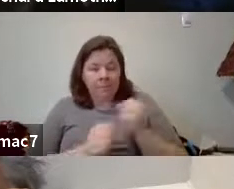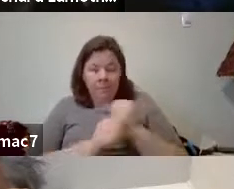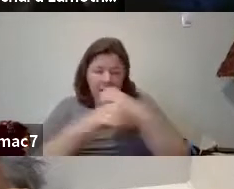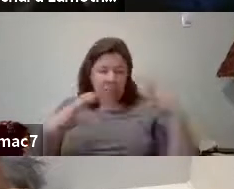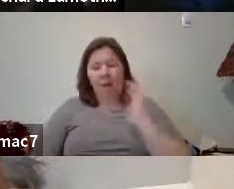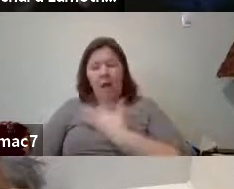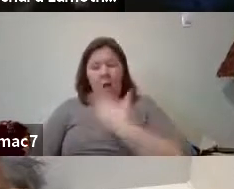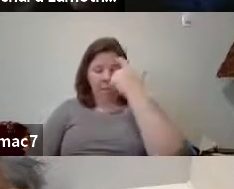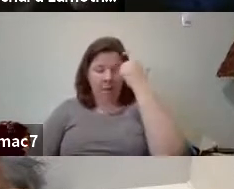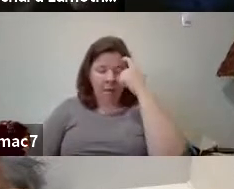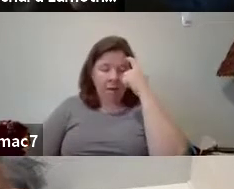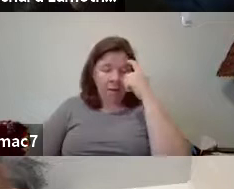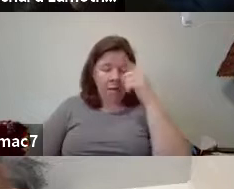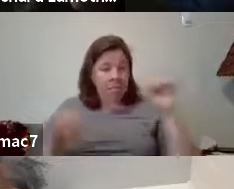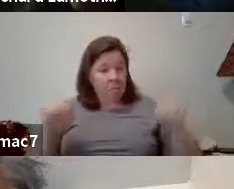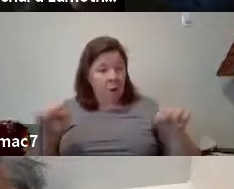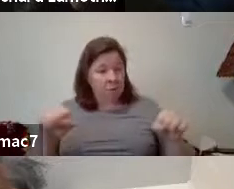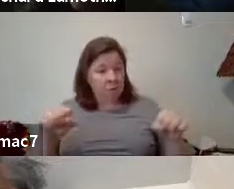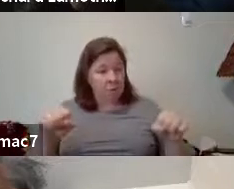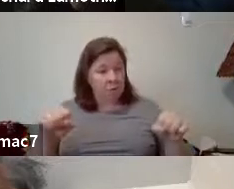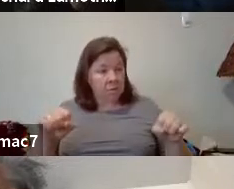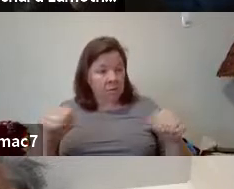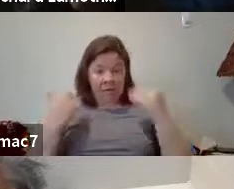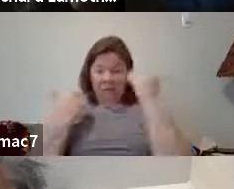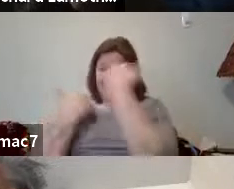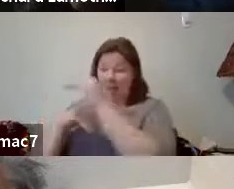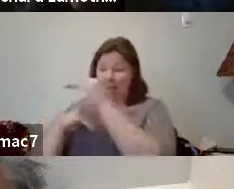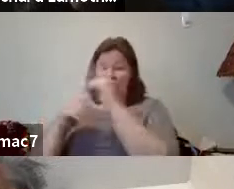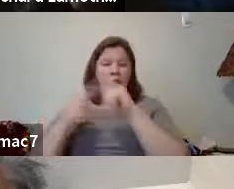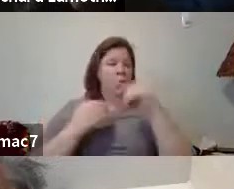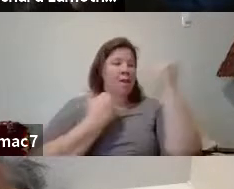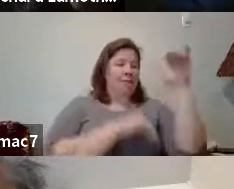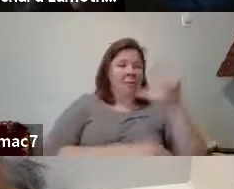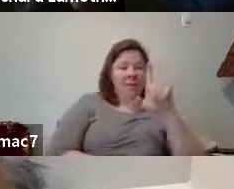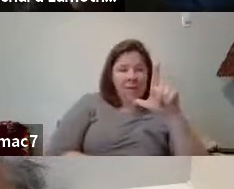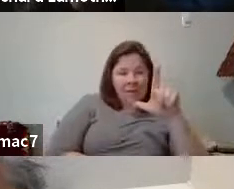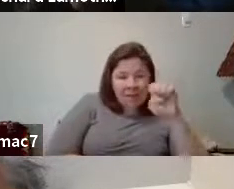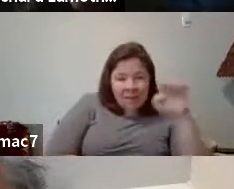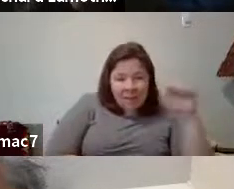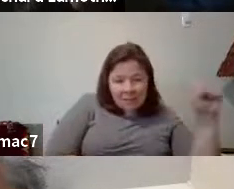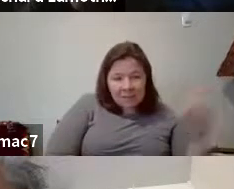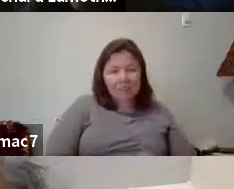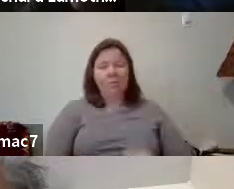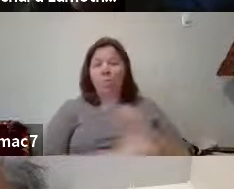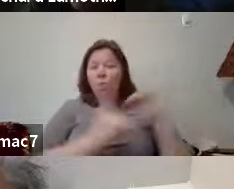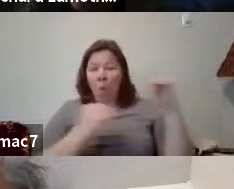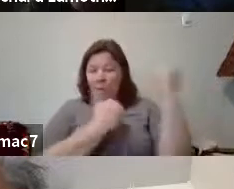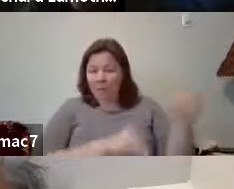mind. And so the possibilities go from limited to limitless. There's a reason that